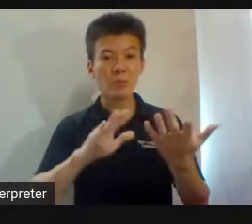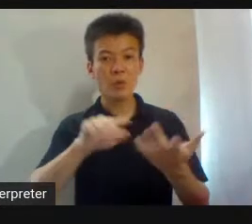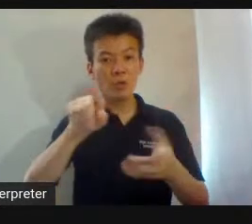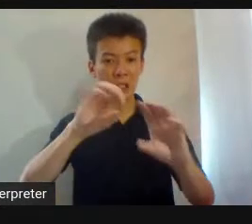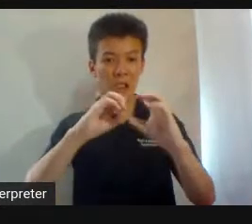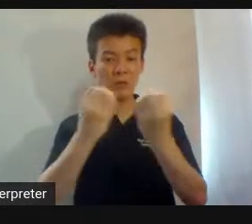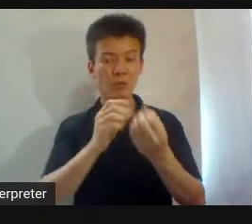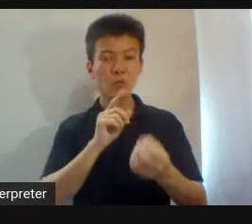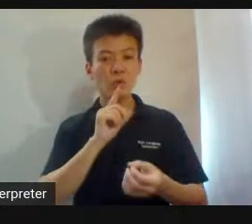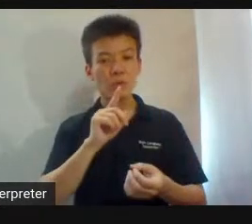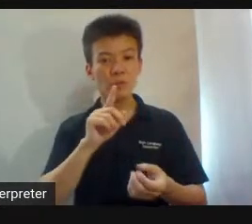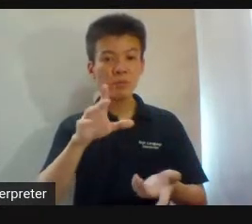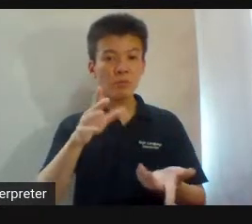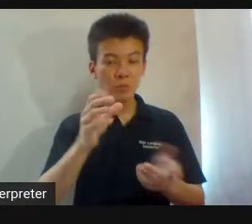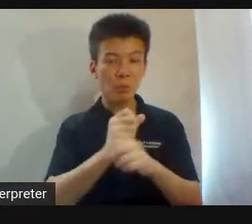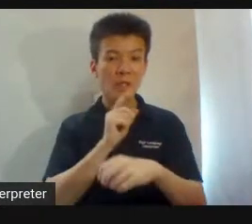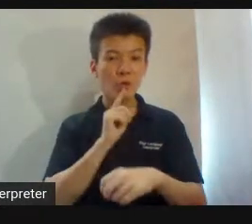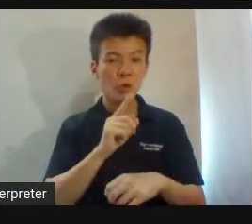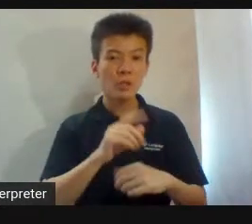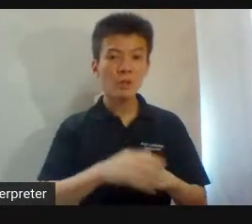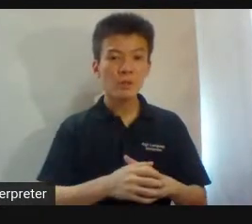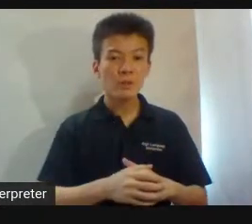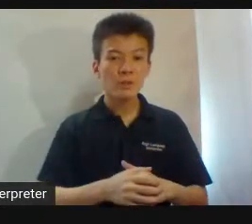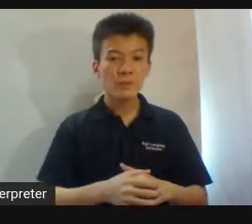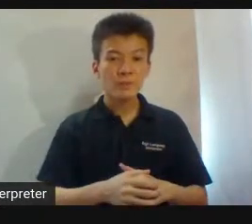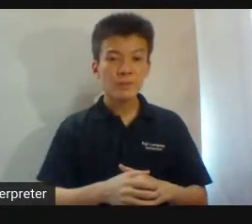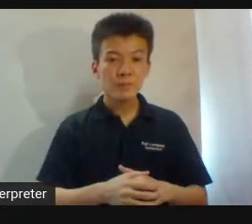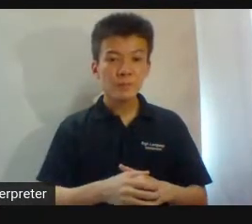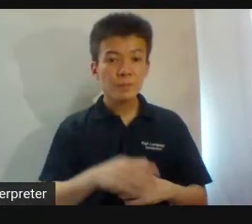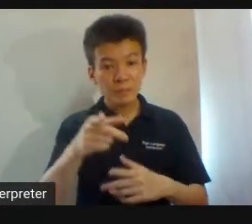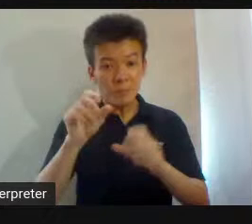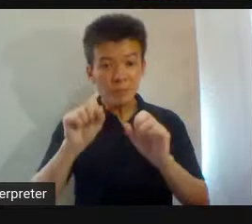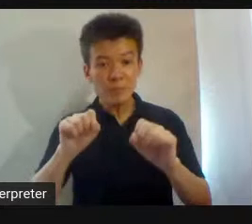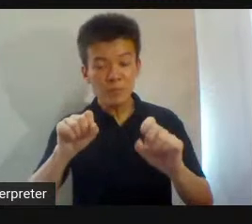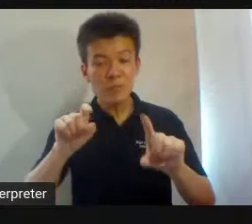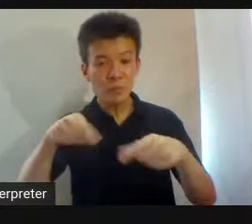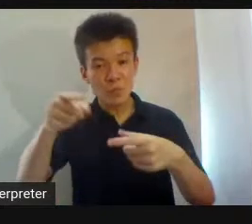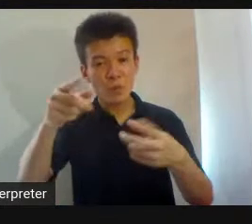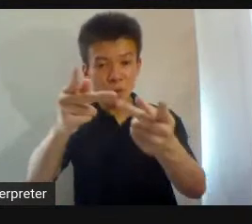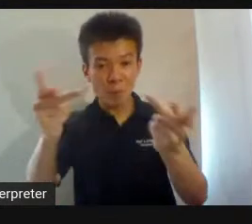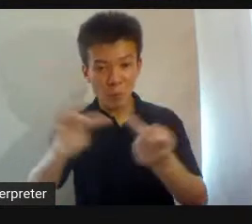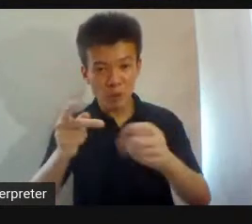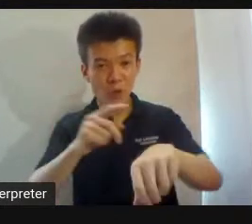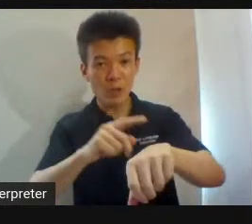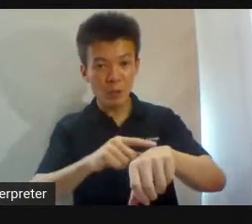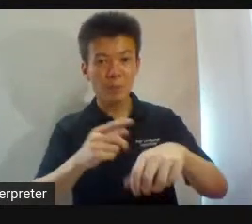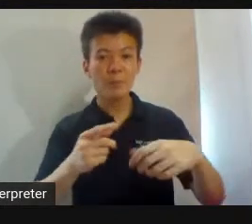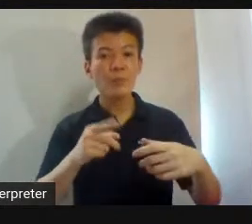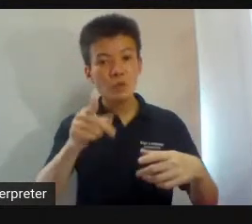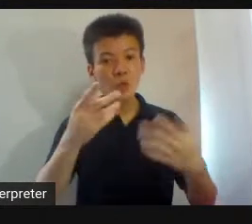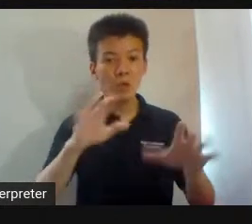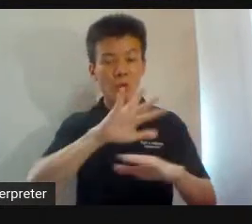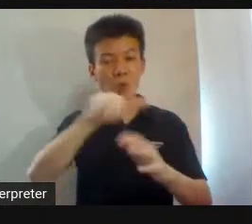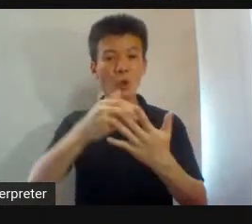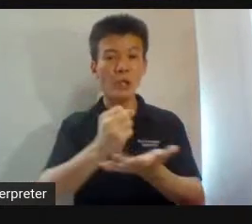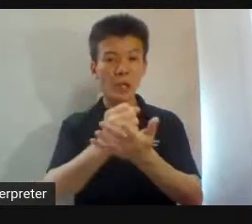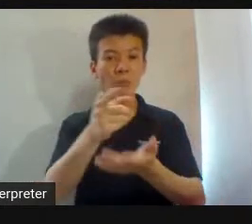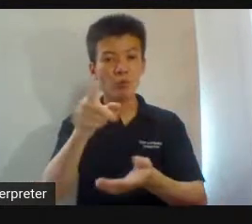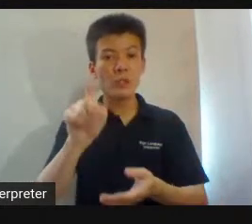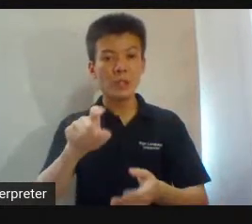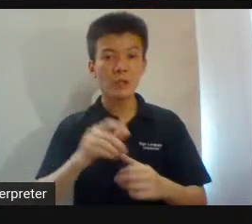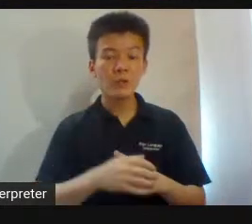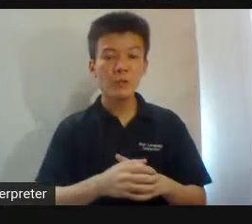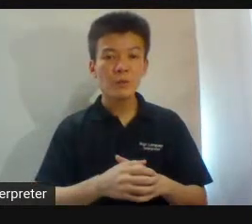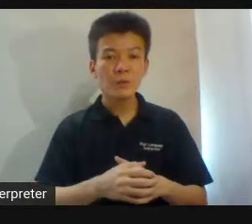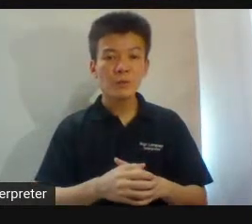organizations really take to ensure that you're able to get to the venue on time, that you have all the help you need. I